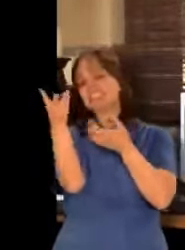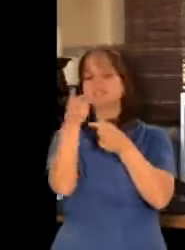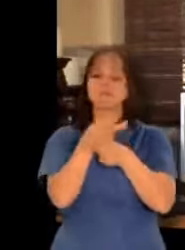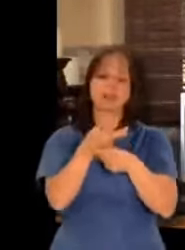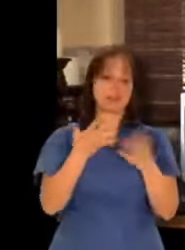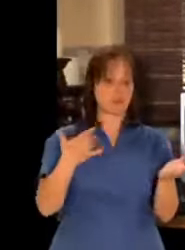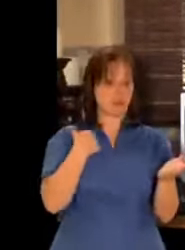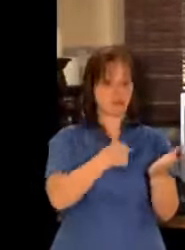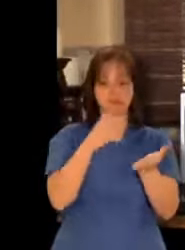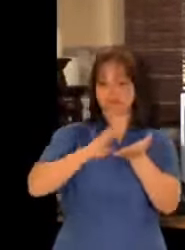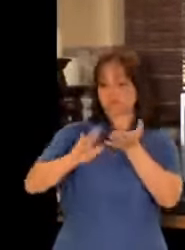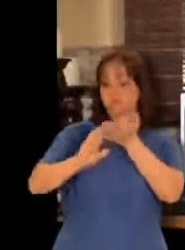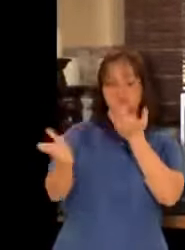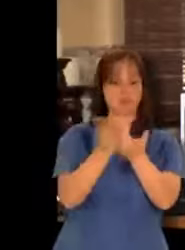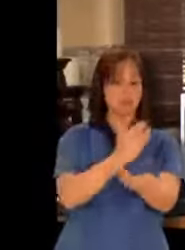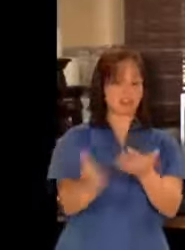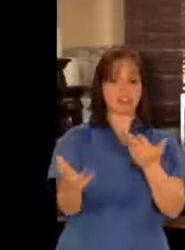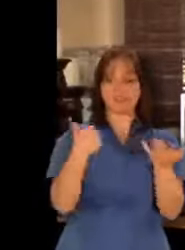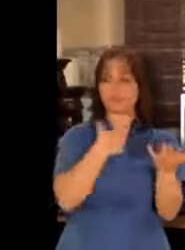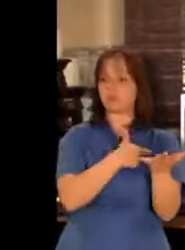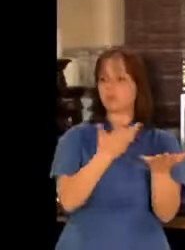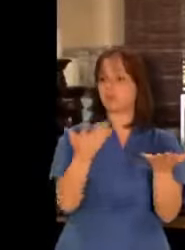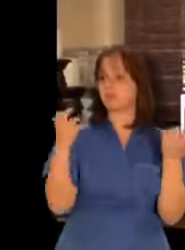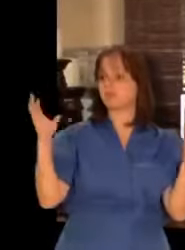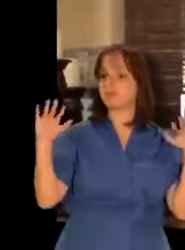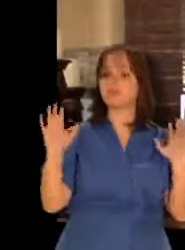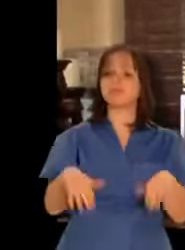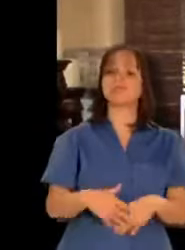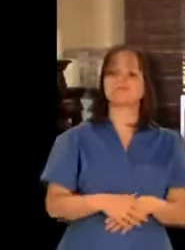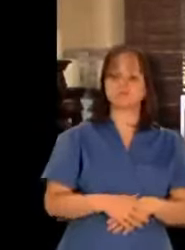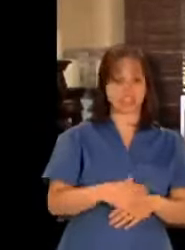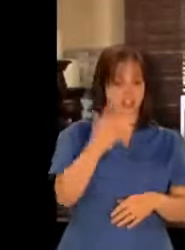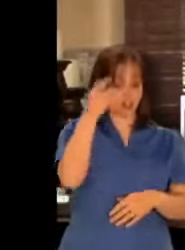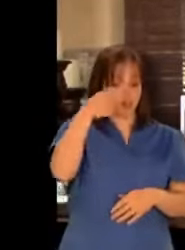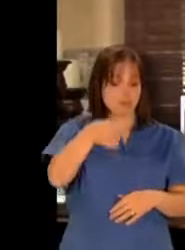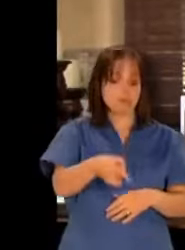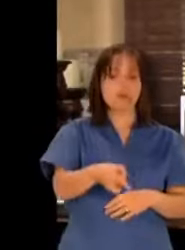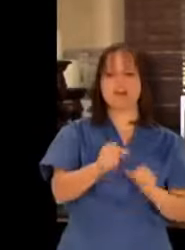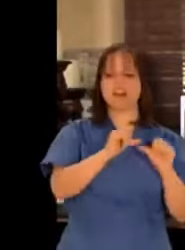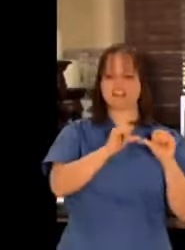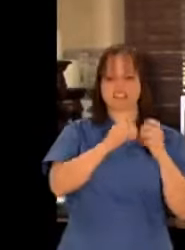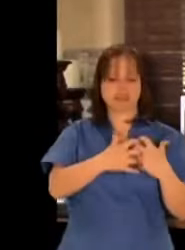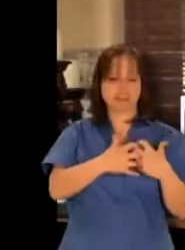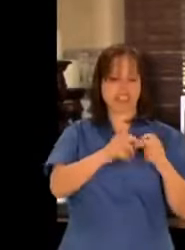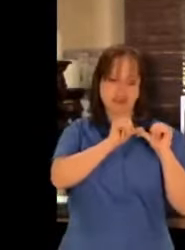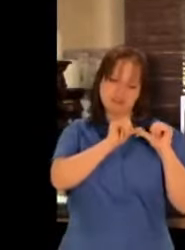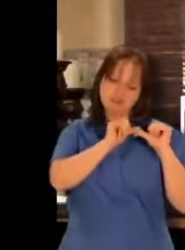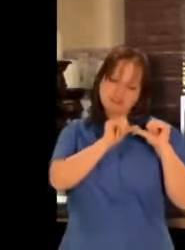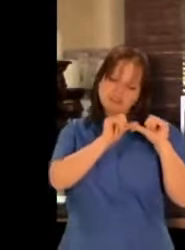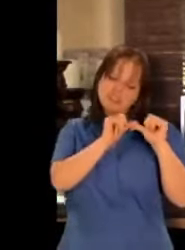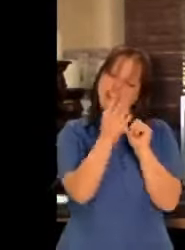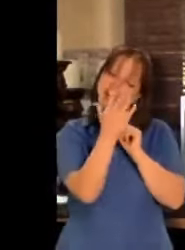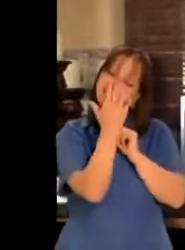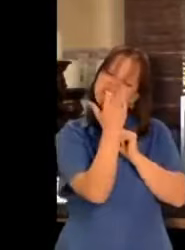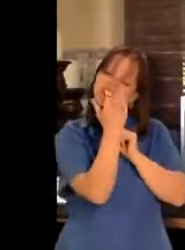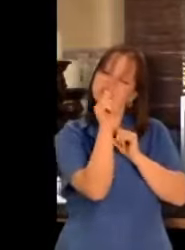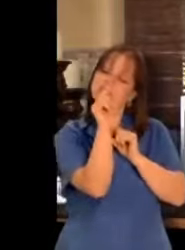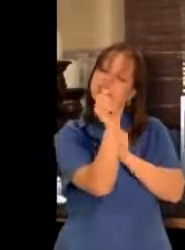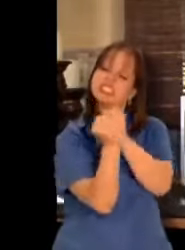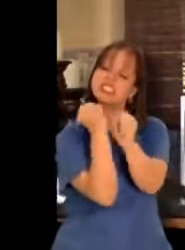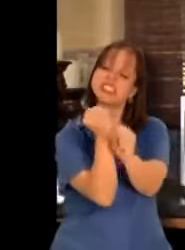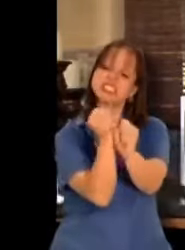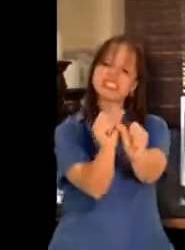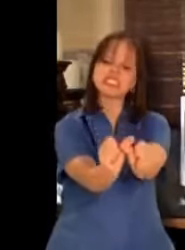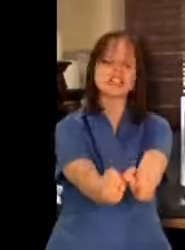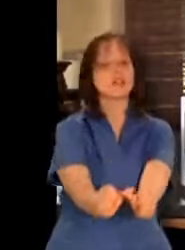clean this anytime we want. That's why this will last 15 to 20 years. 5-year warranty on everything. So I think you